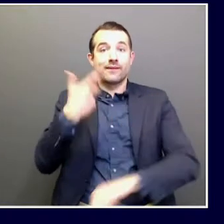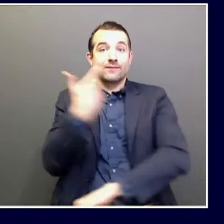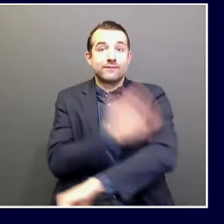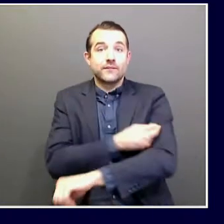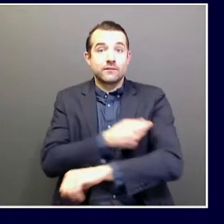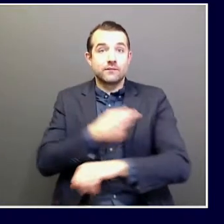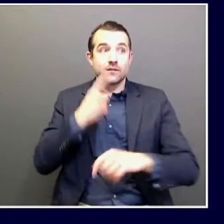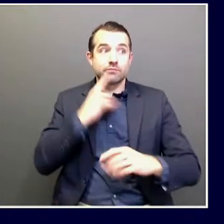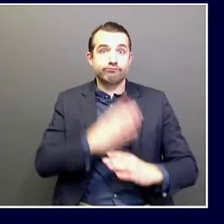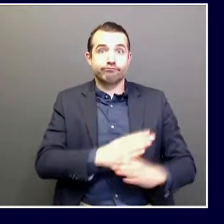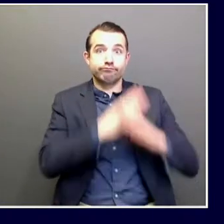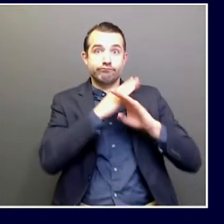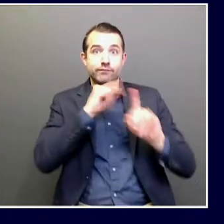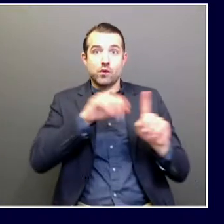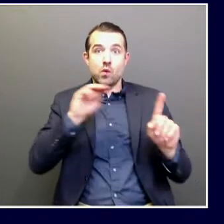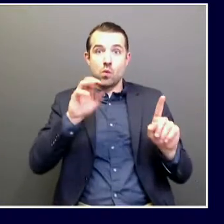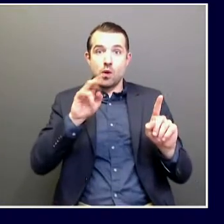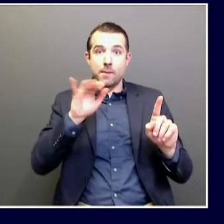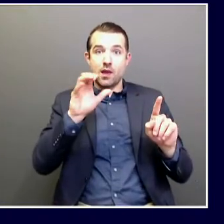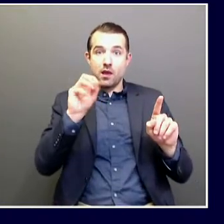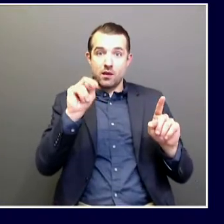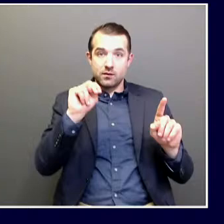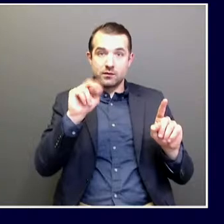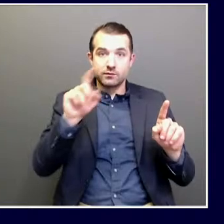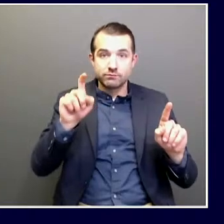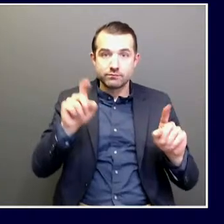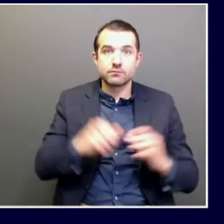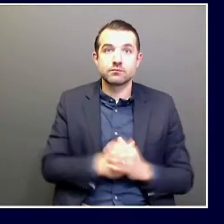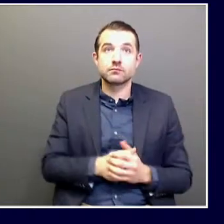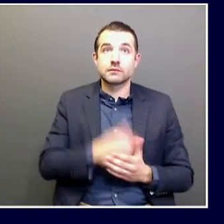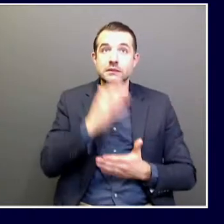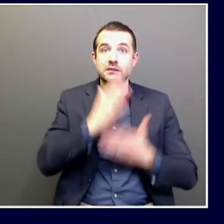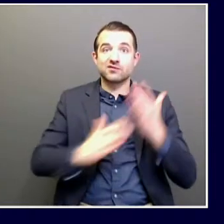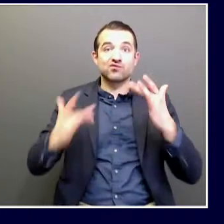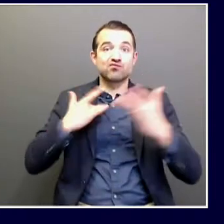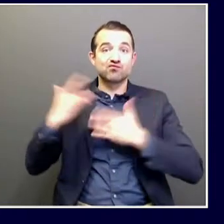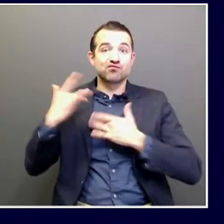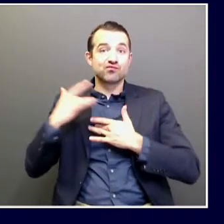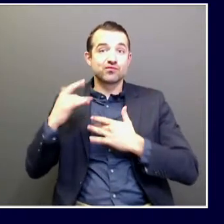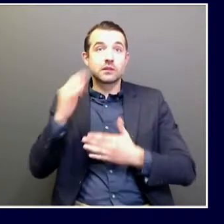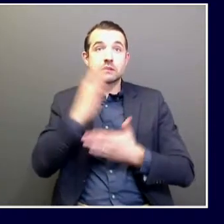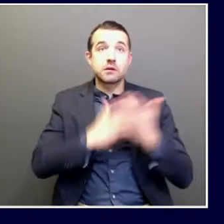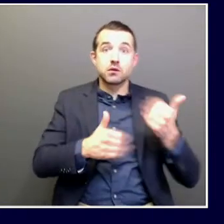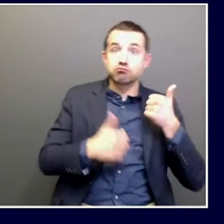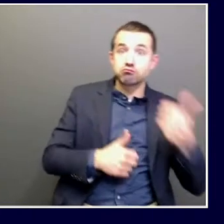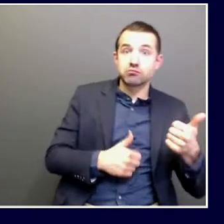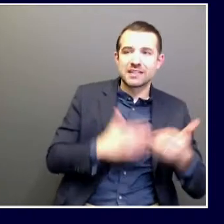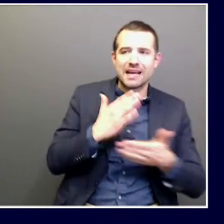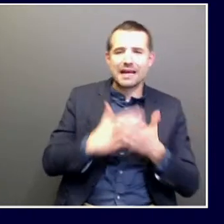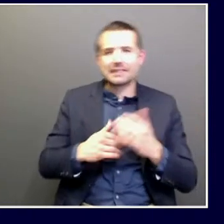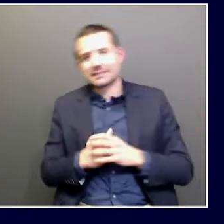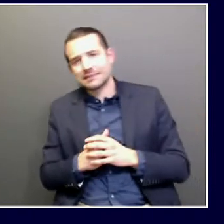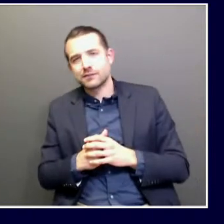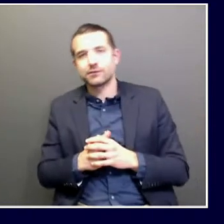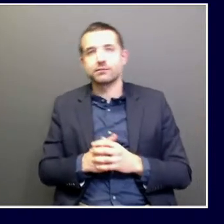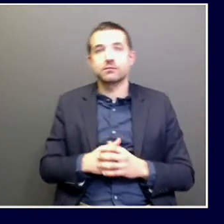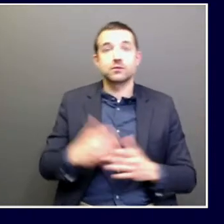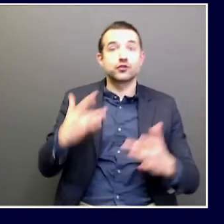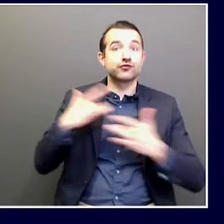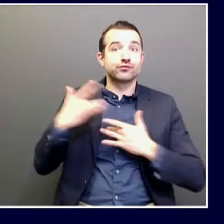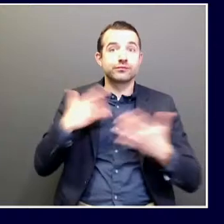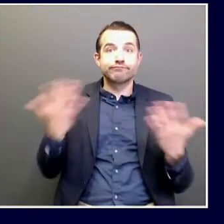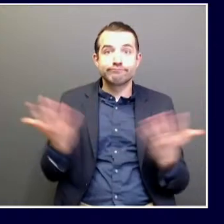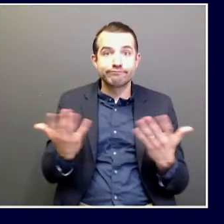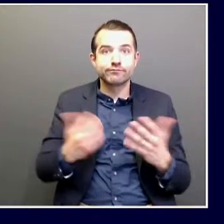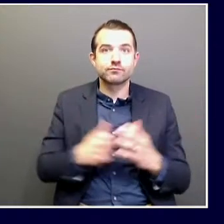some concerning news as well as good news. Let's start with the concerning news. The early data we have suggests